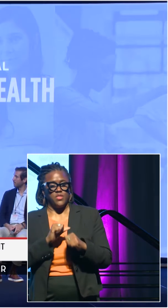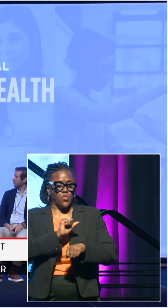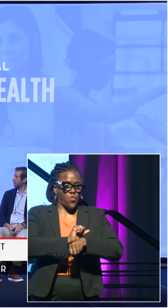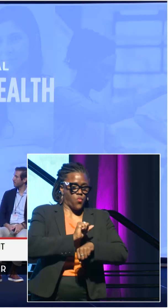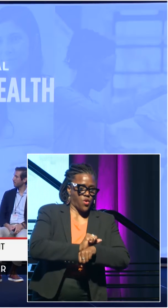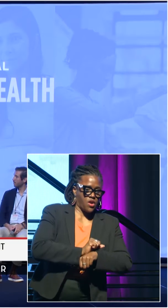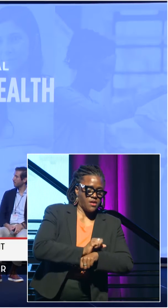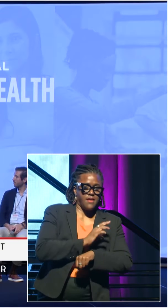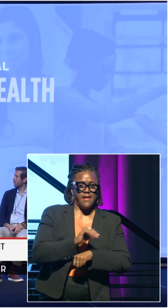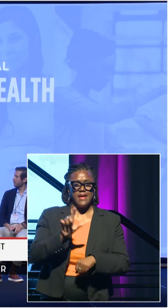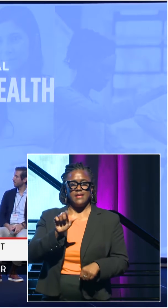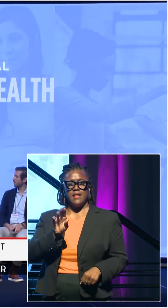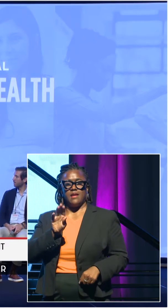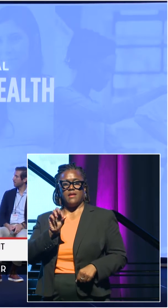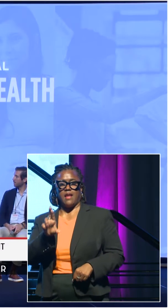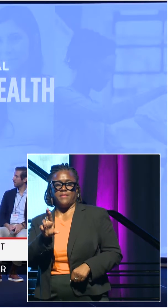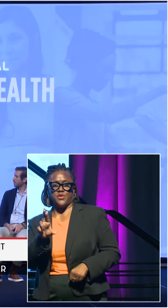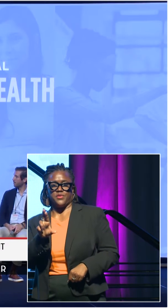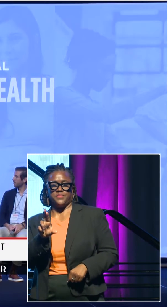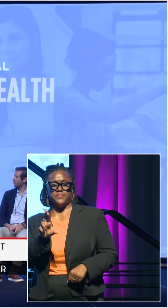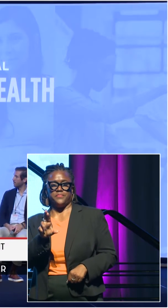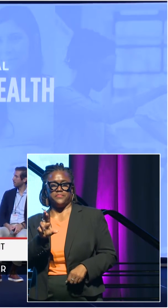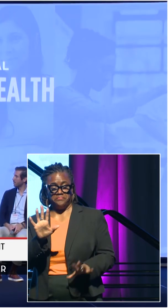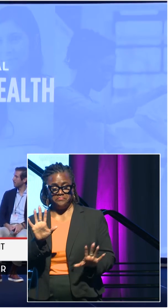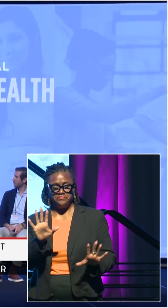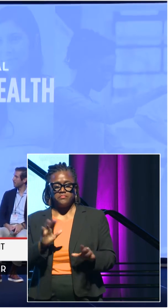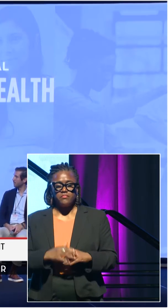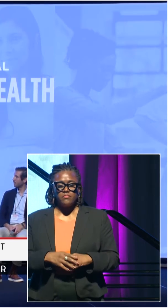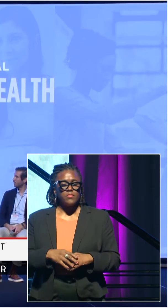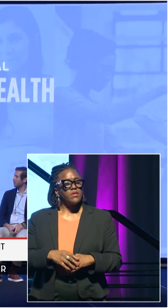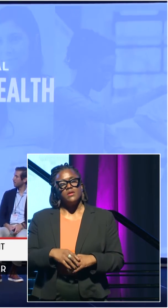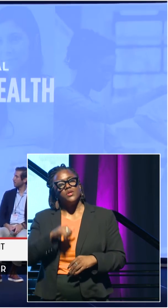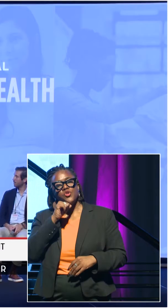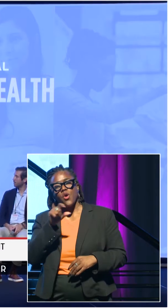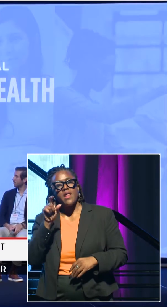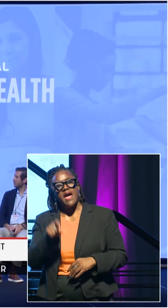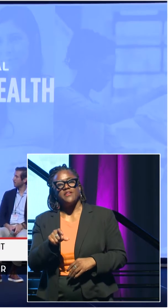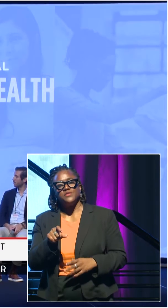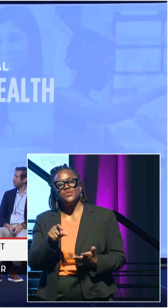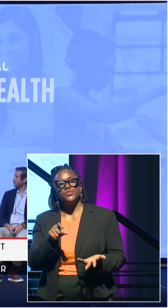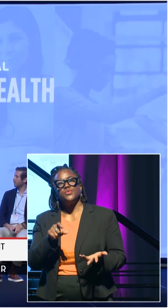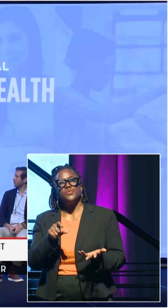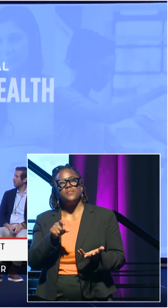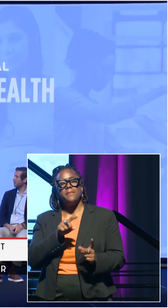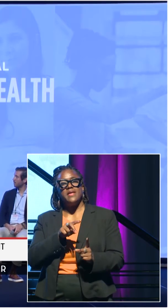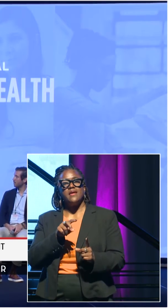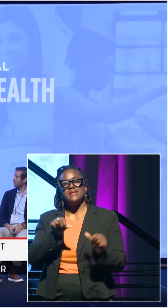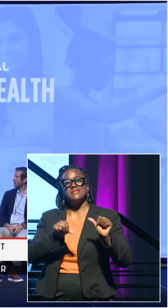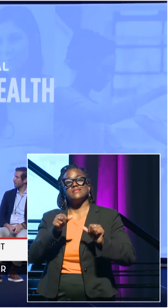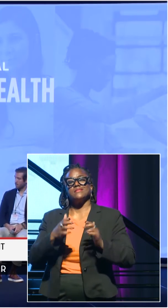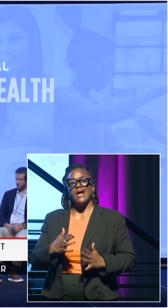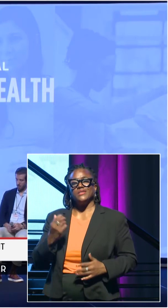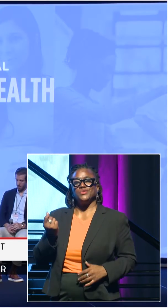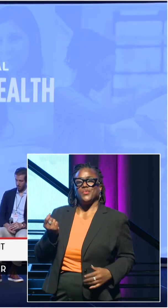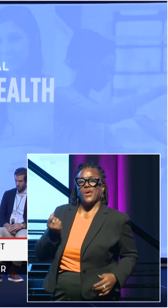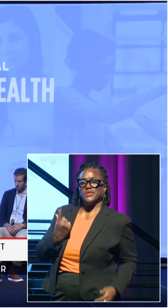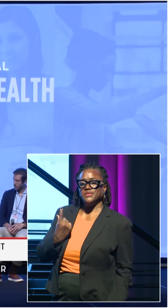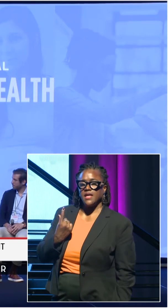labor. And you don't have to be a scientist to understand